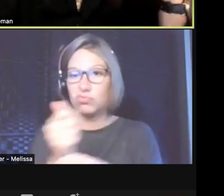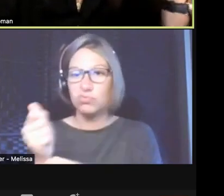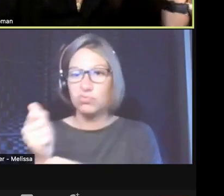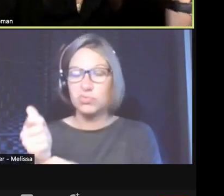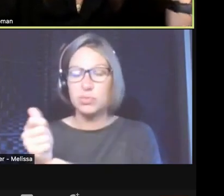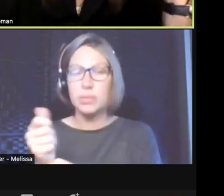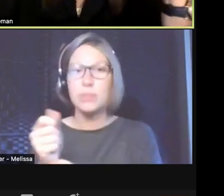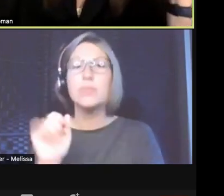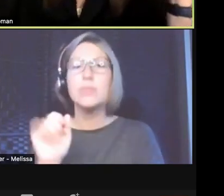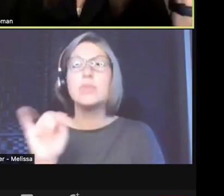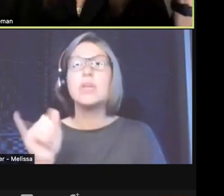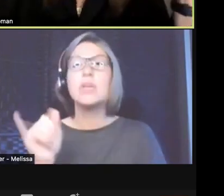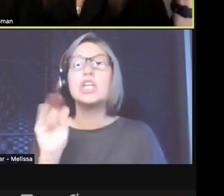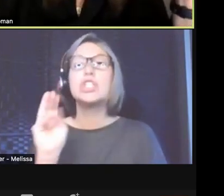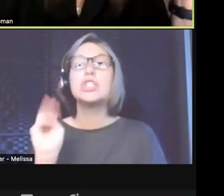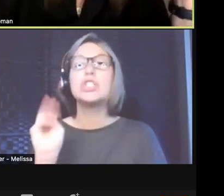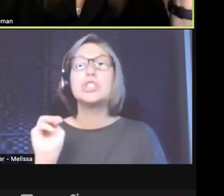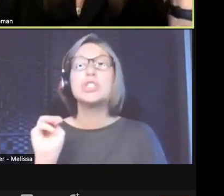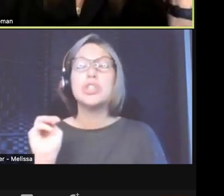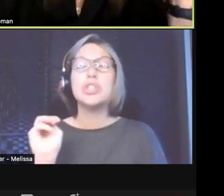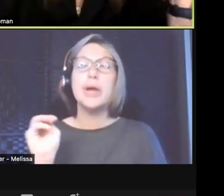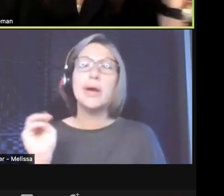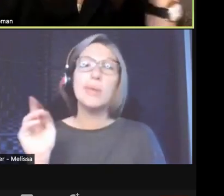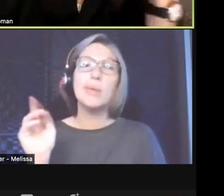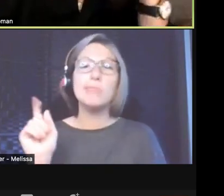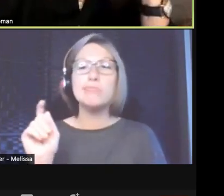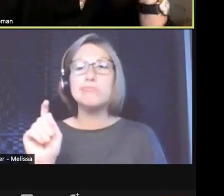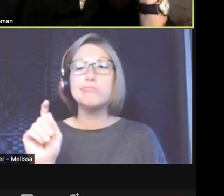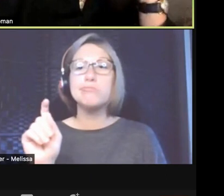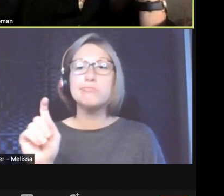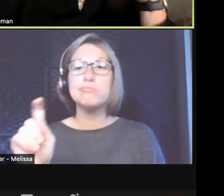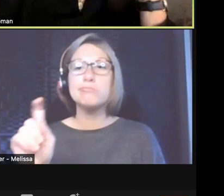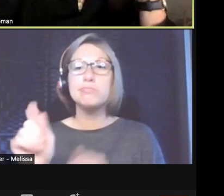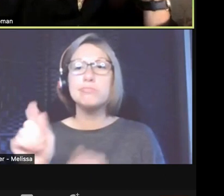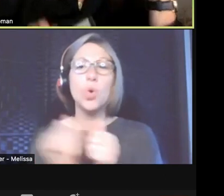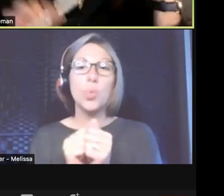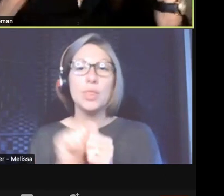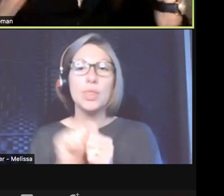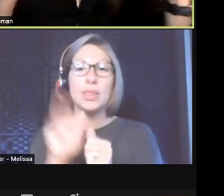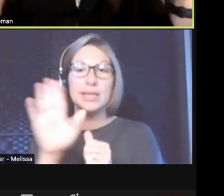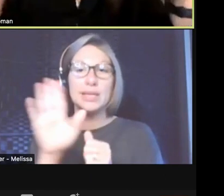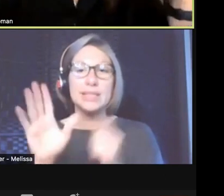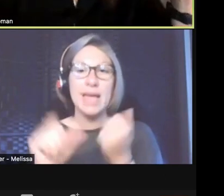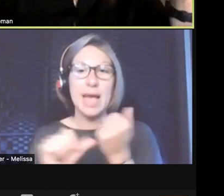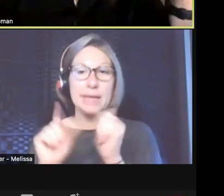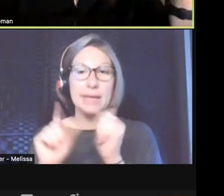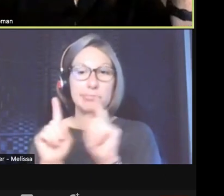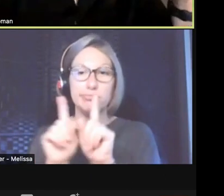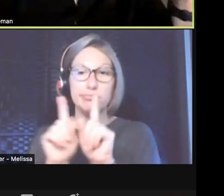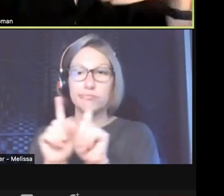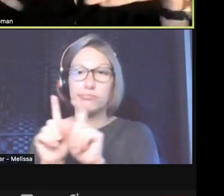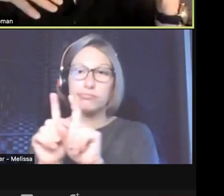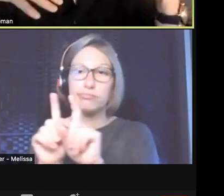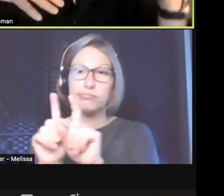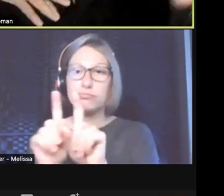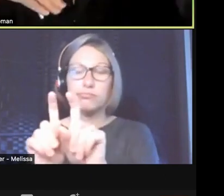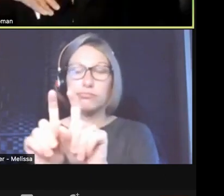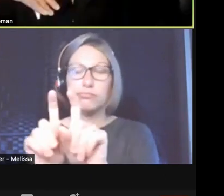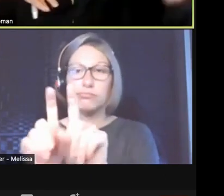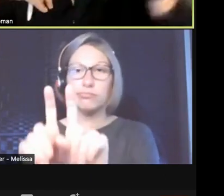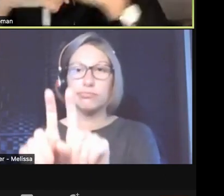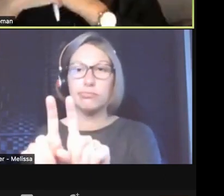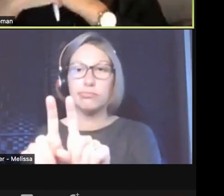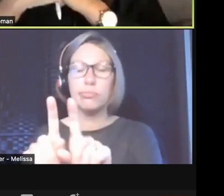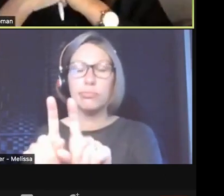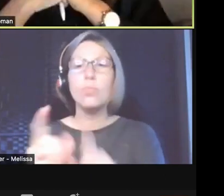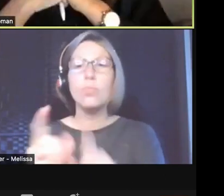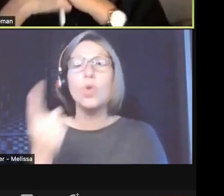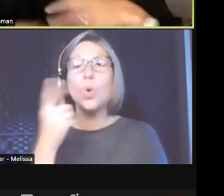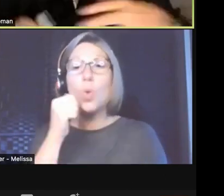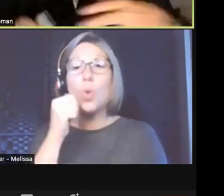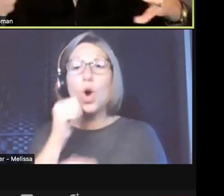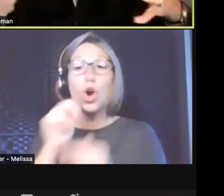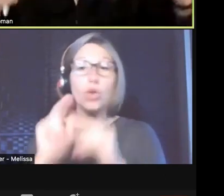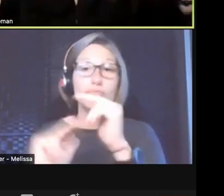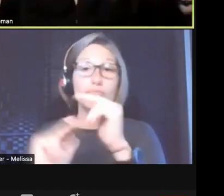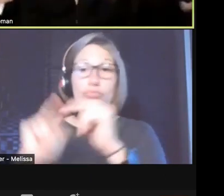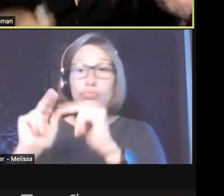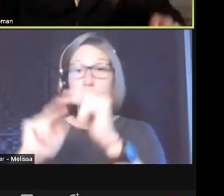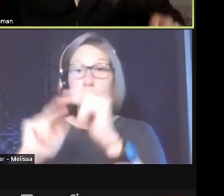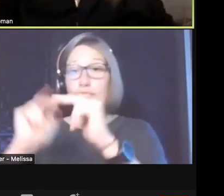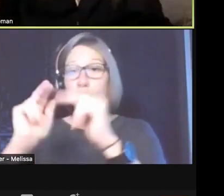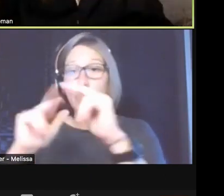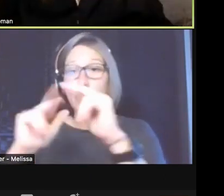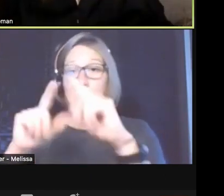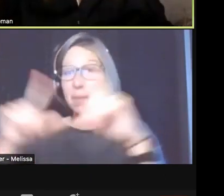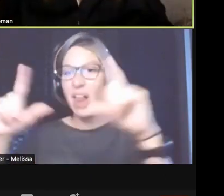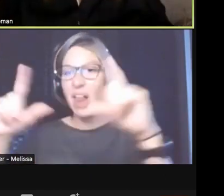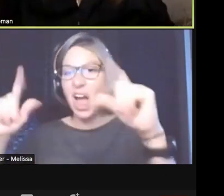walked over with his one-on-one aide to where one girl was building a tower of blocks, and they were big